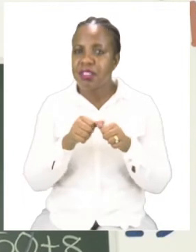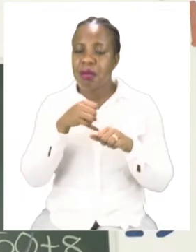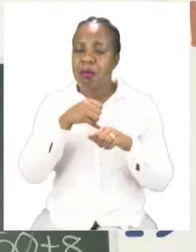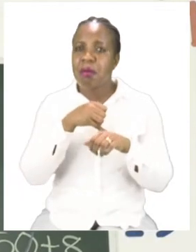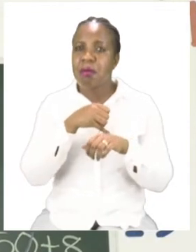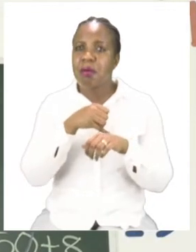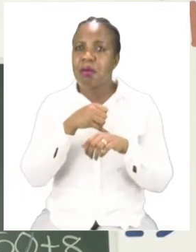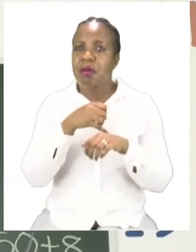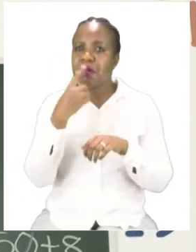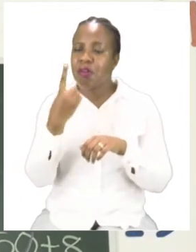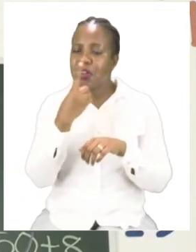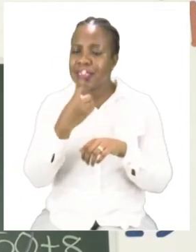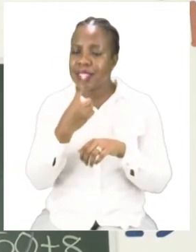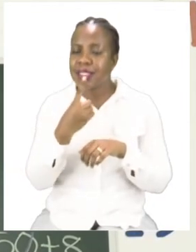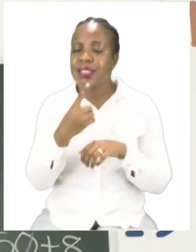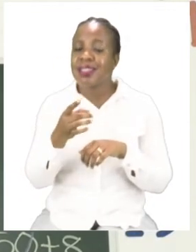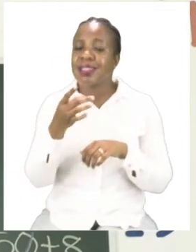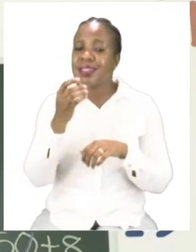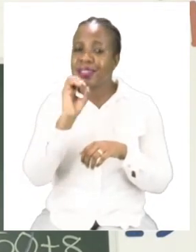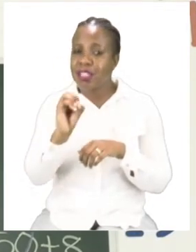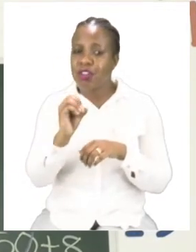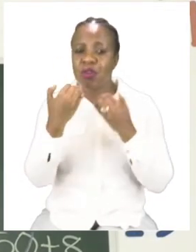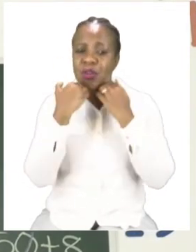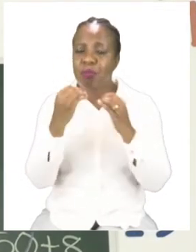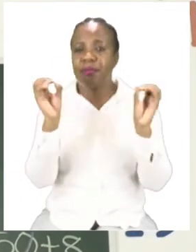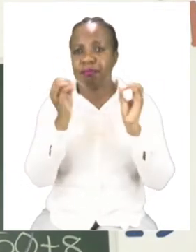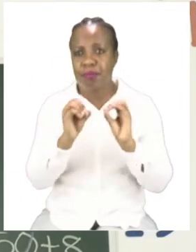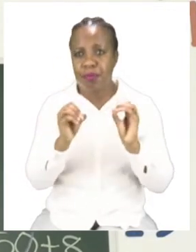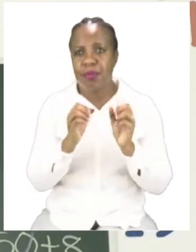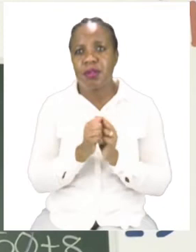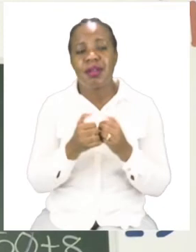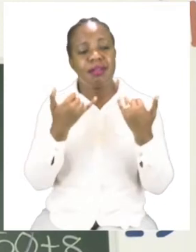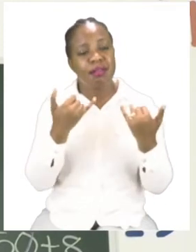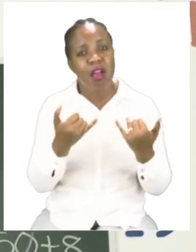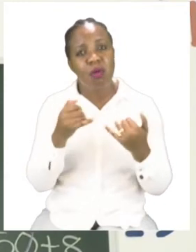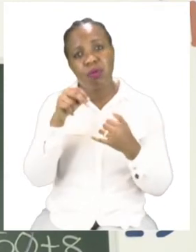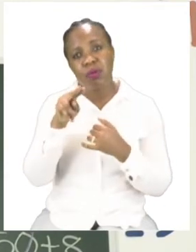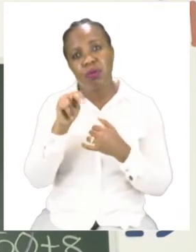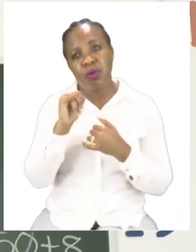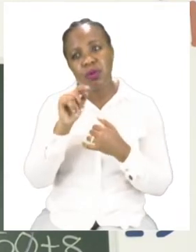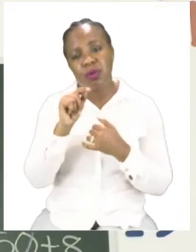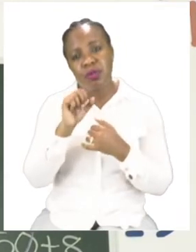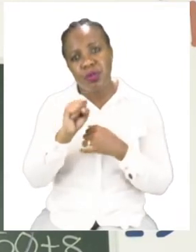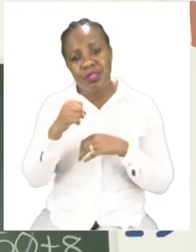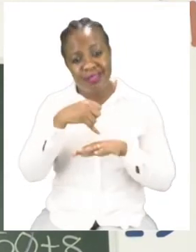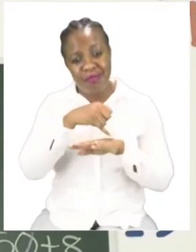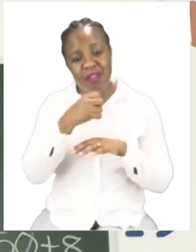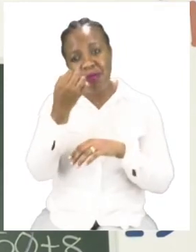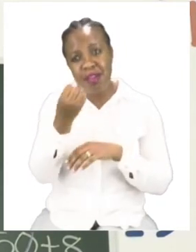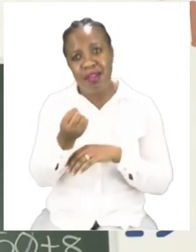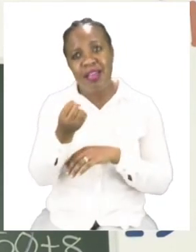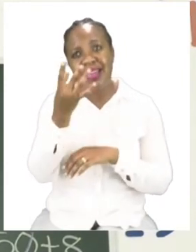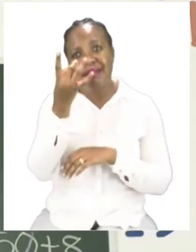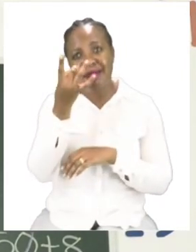not important. And our unit here is a number, the number 8. So what we do